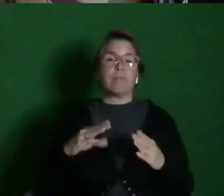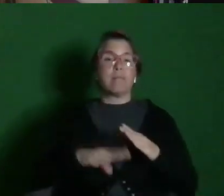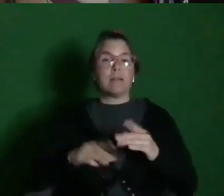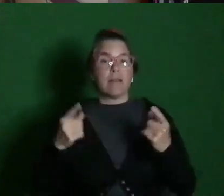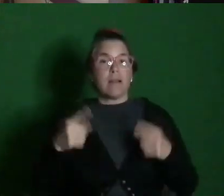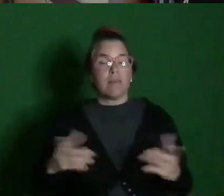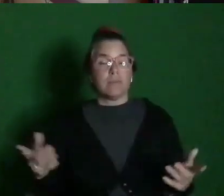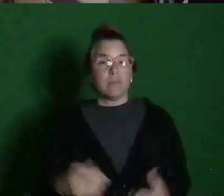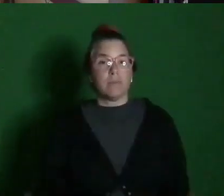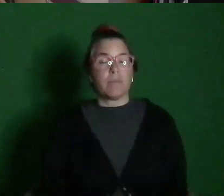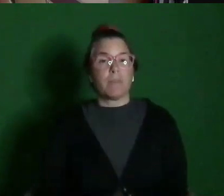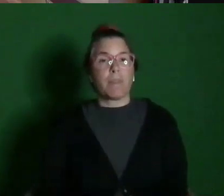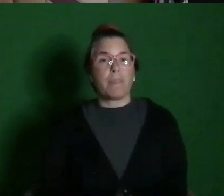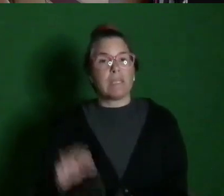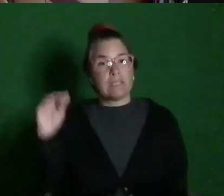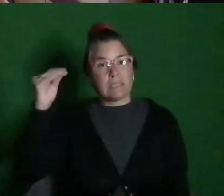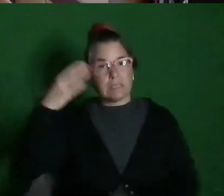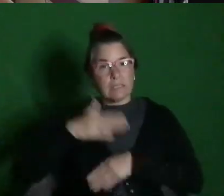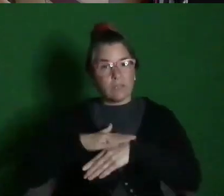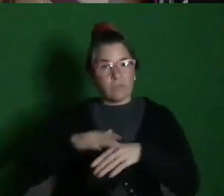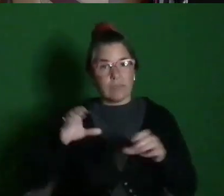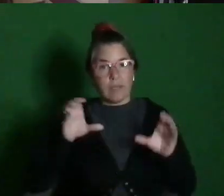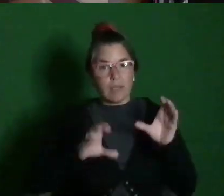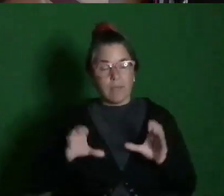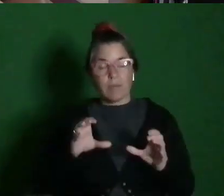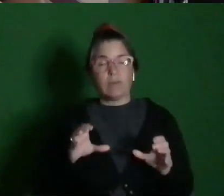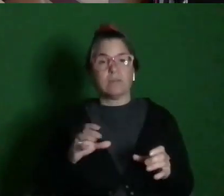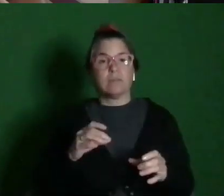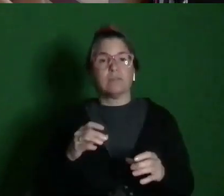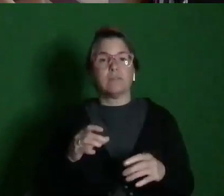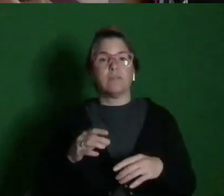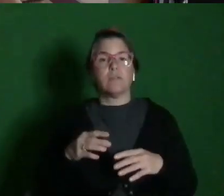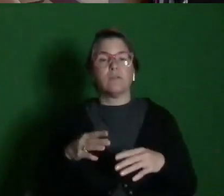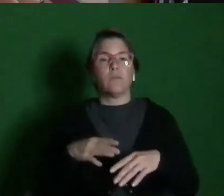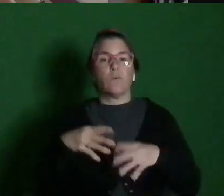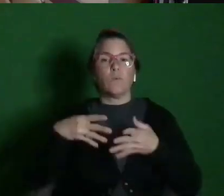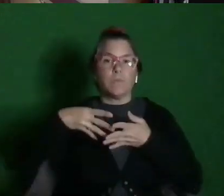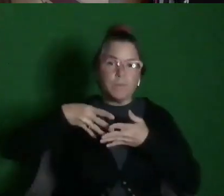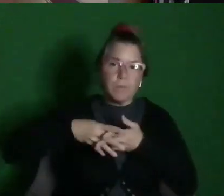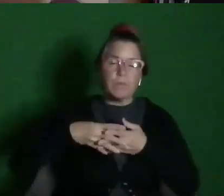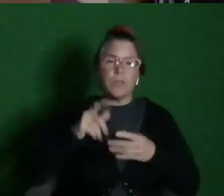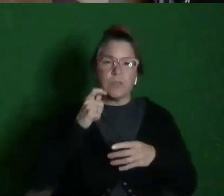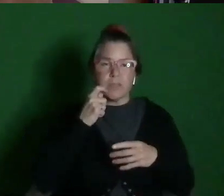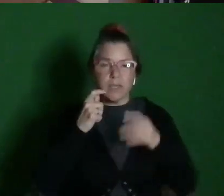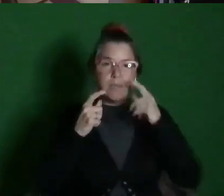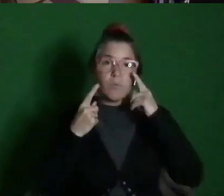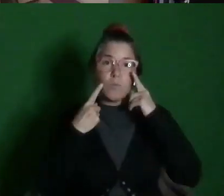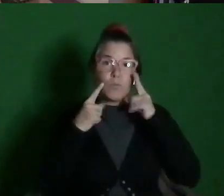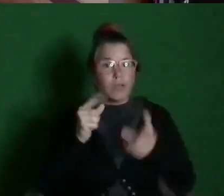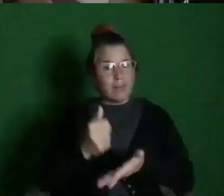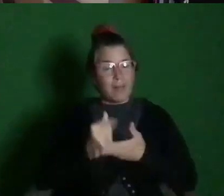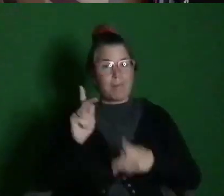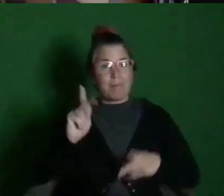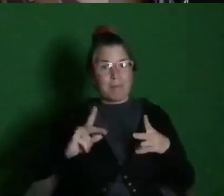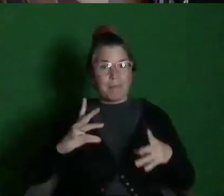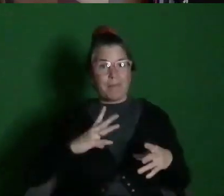the sunscreen chemicals that make it so they sink really well into your skin, it works for people fine because, again,